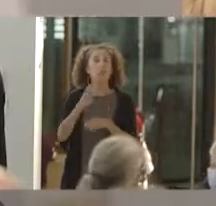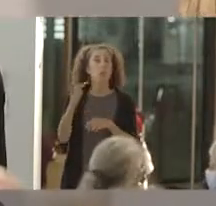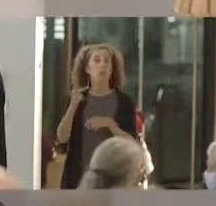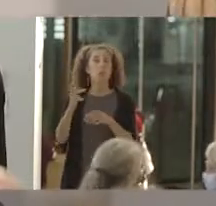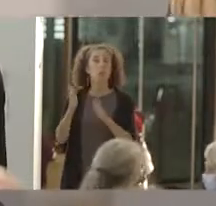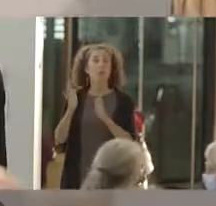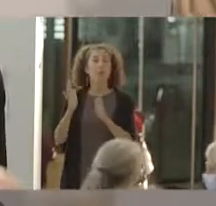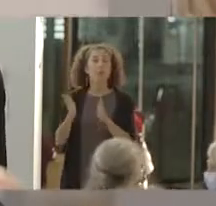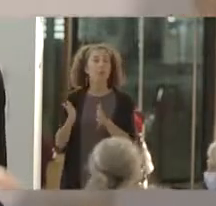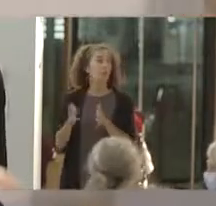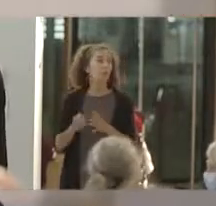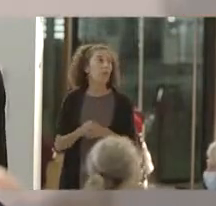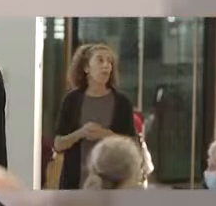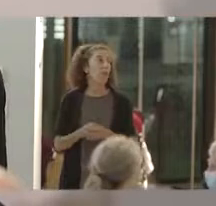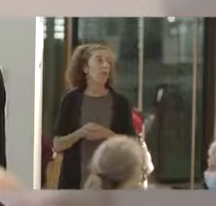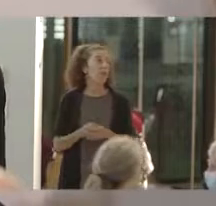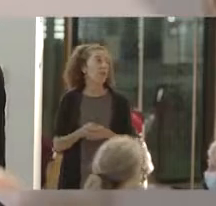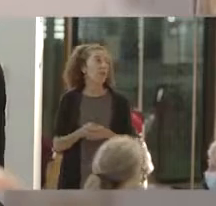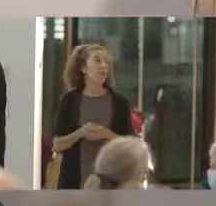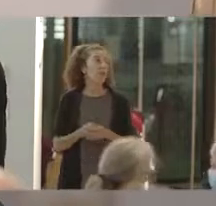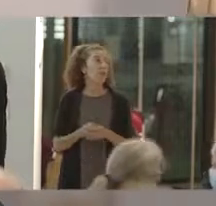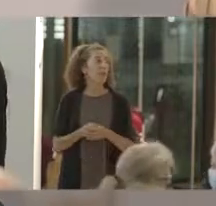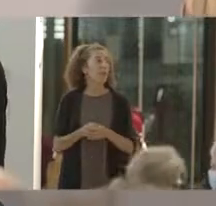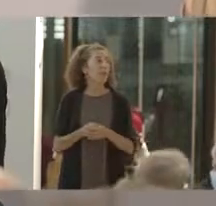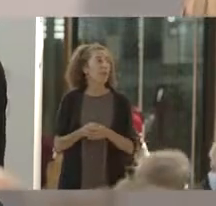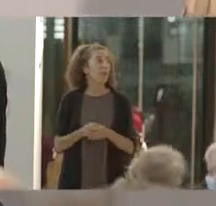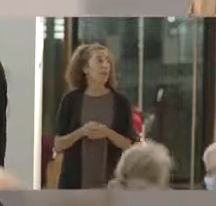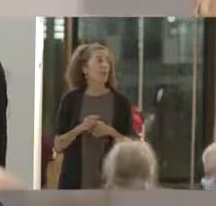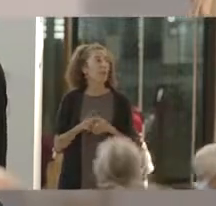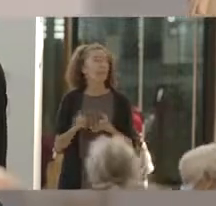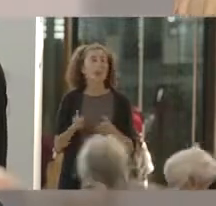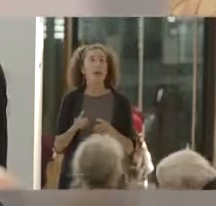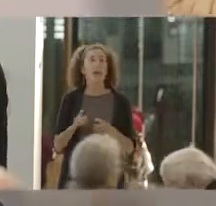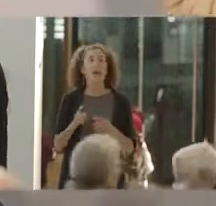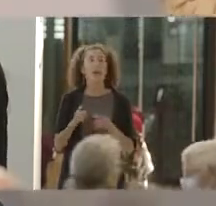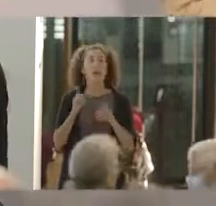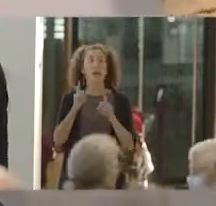phasing. But again, the intent of this is to have a minimal impact of park operation.